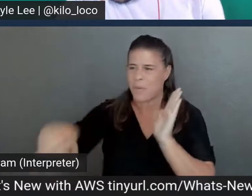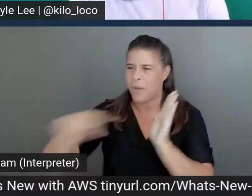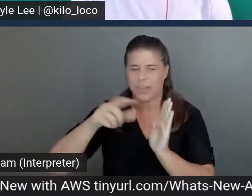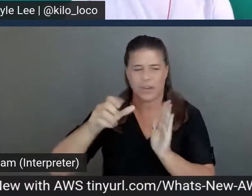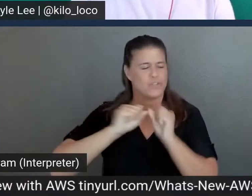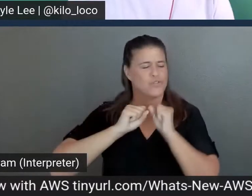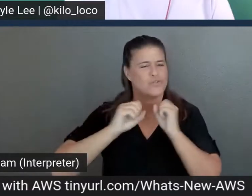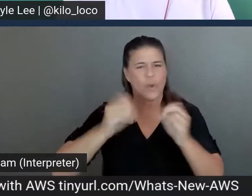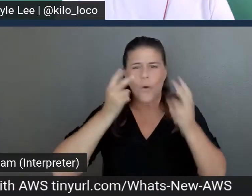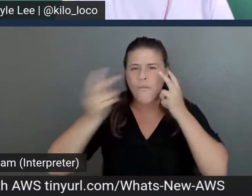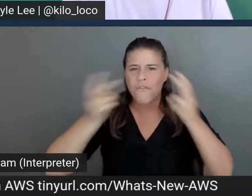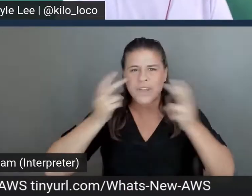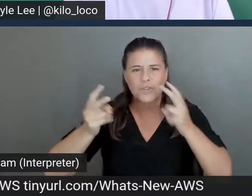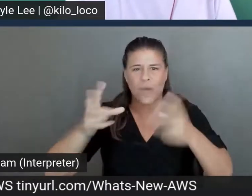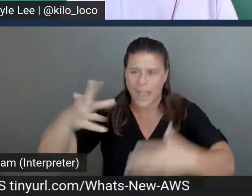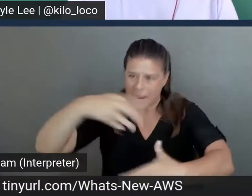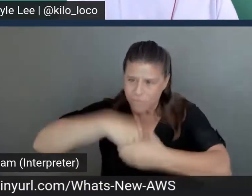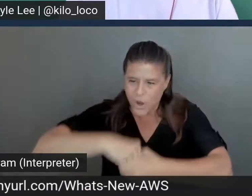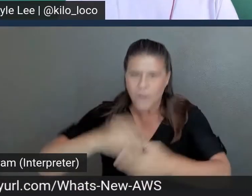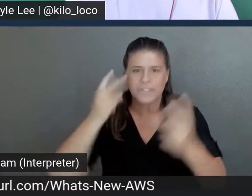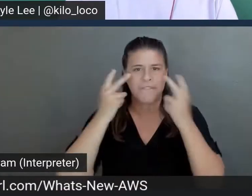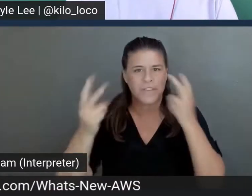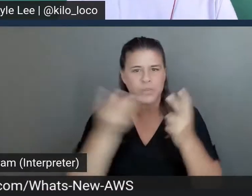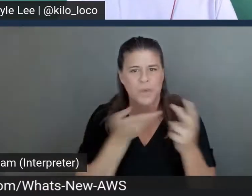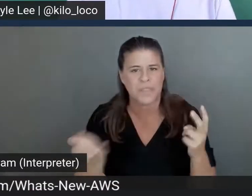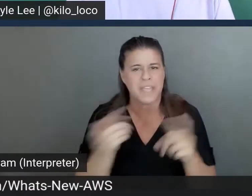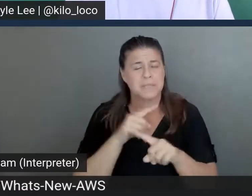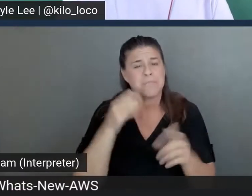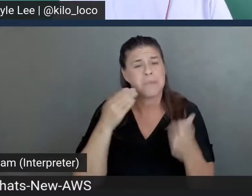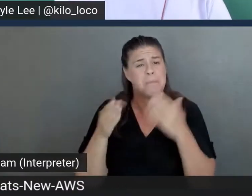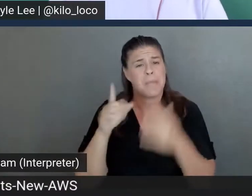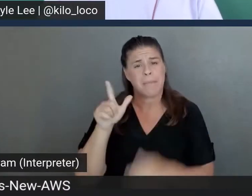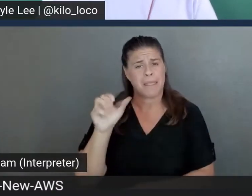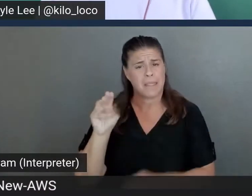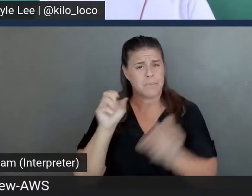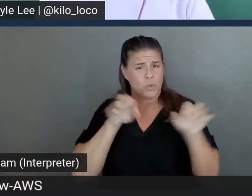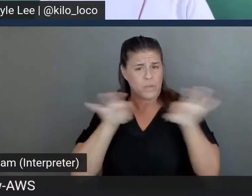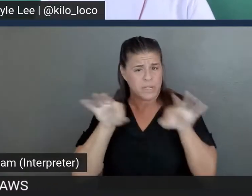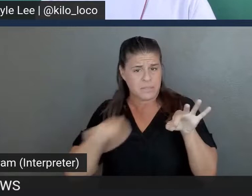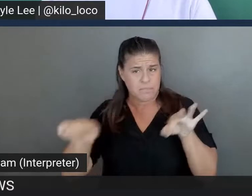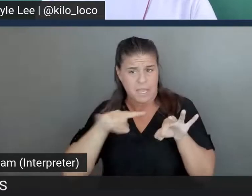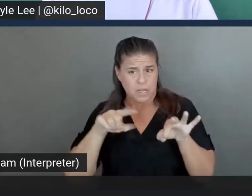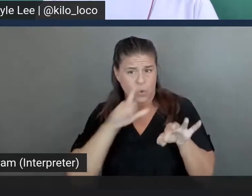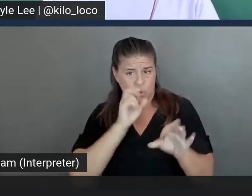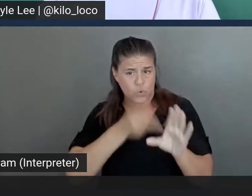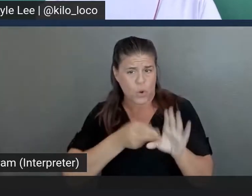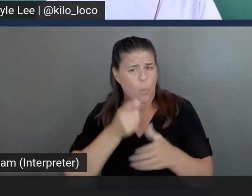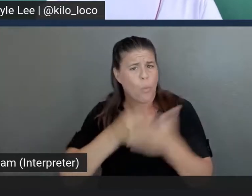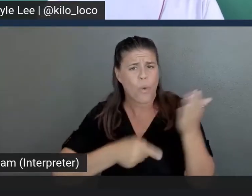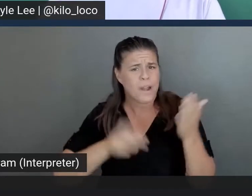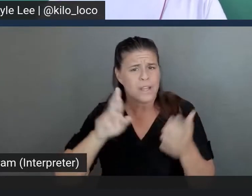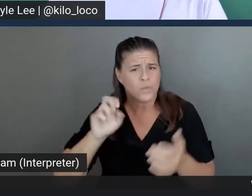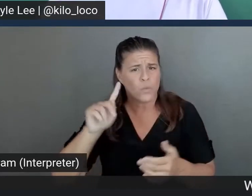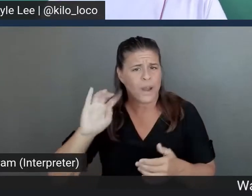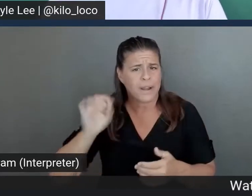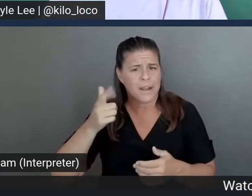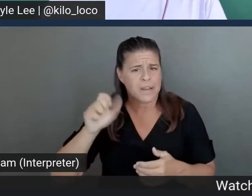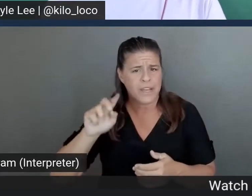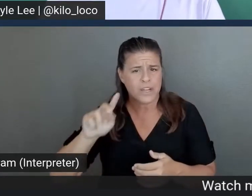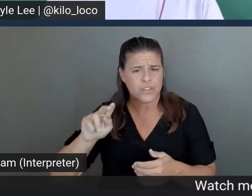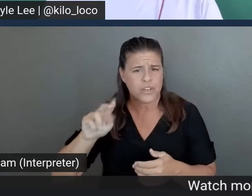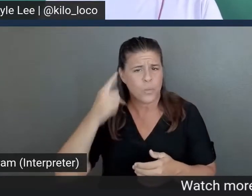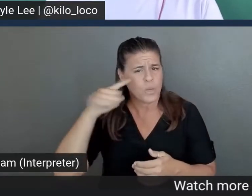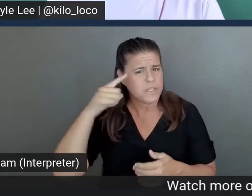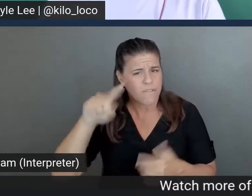It actually involves visual things. But maybe Liam, you can explain to the audience here what is Amazon Rekognition, why people use it, and actually